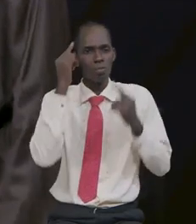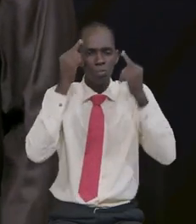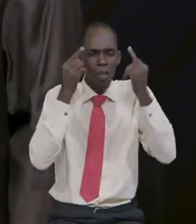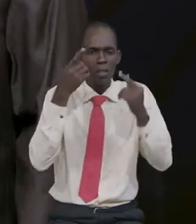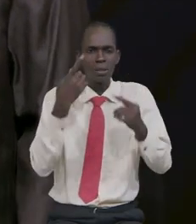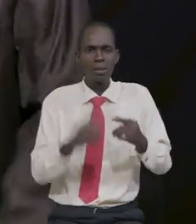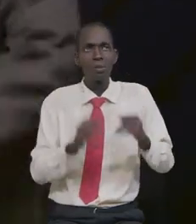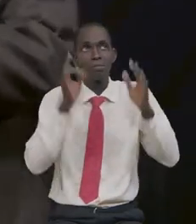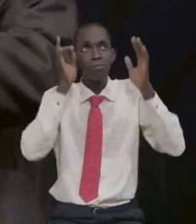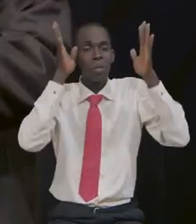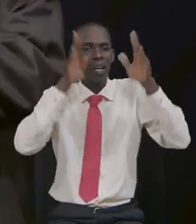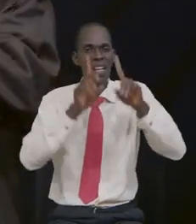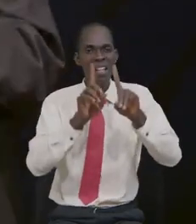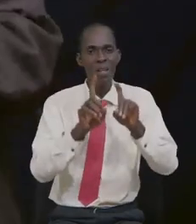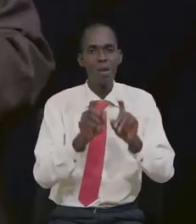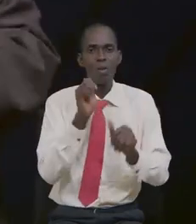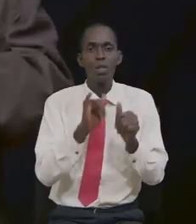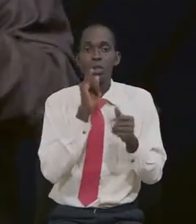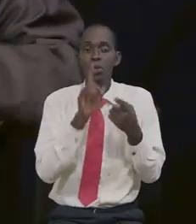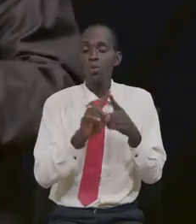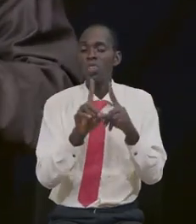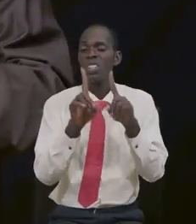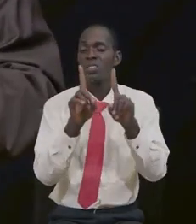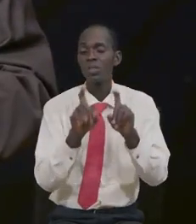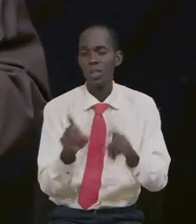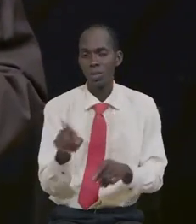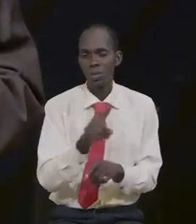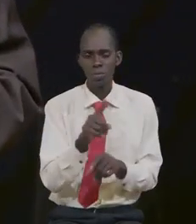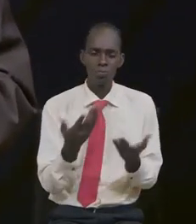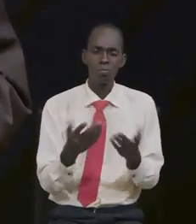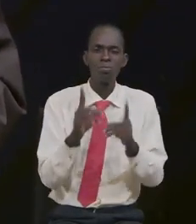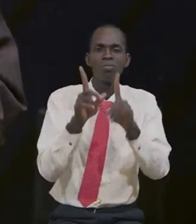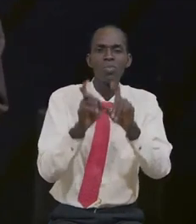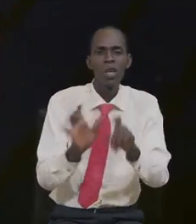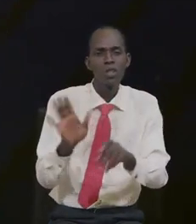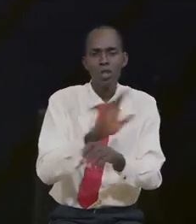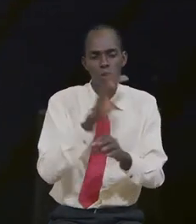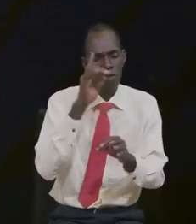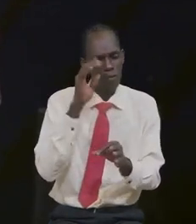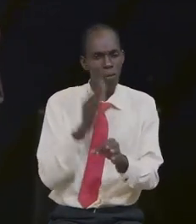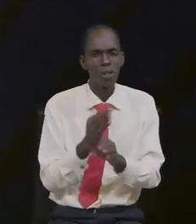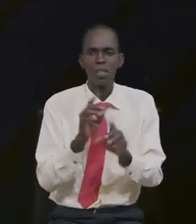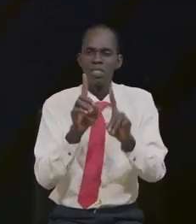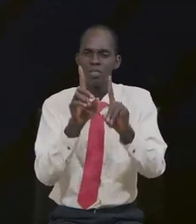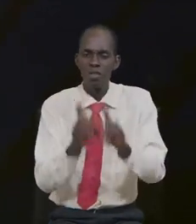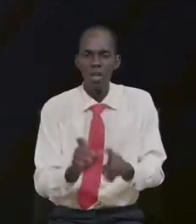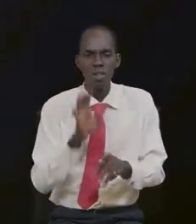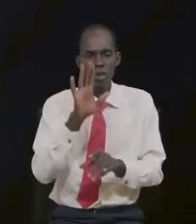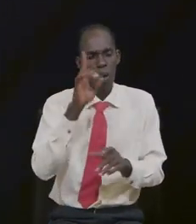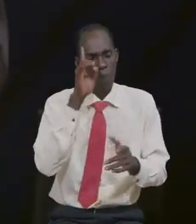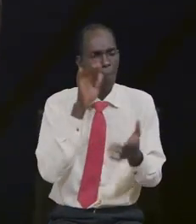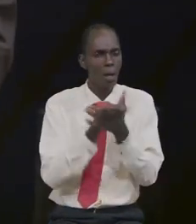which is to try you, is to try your faith, is to try your conviction, is to try